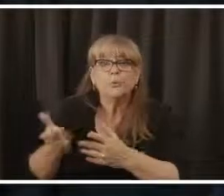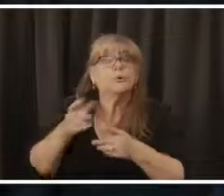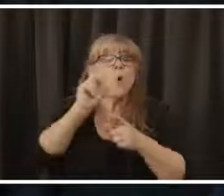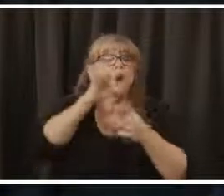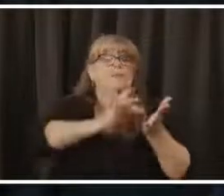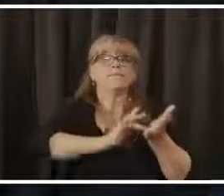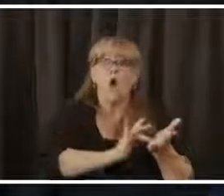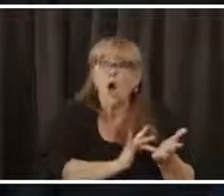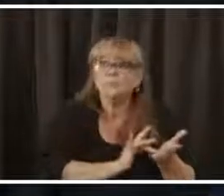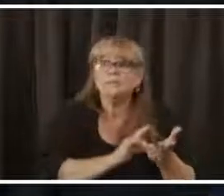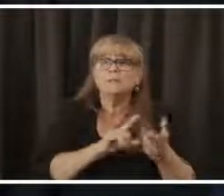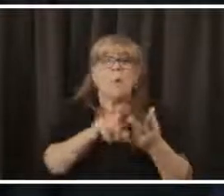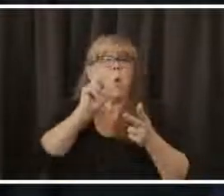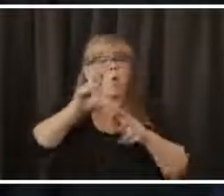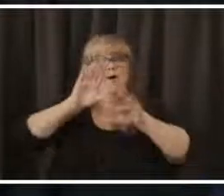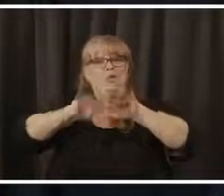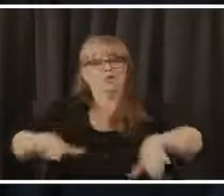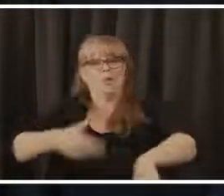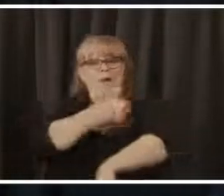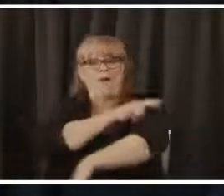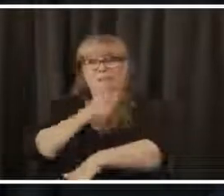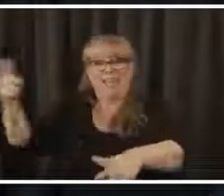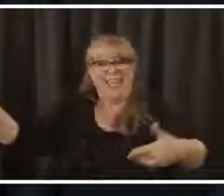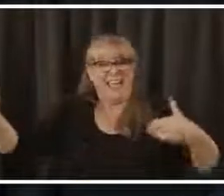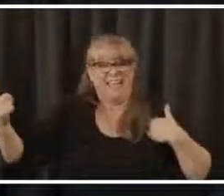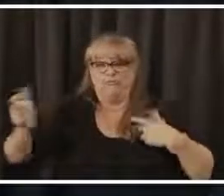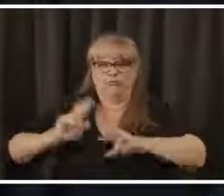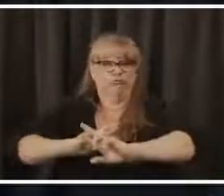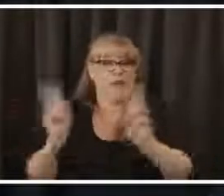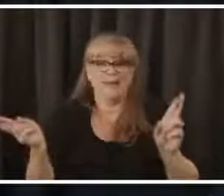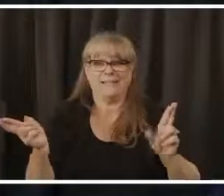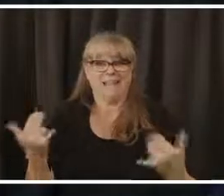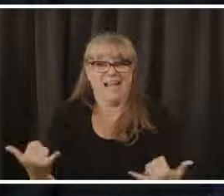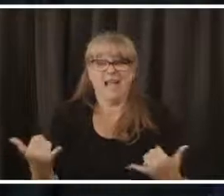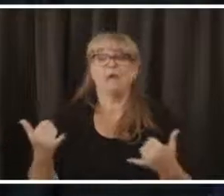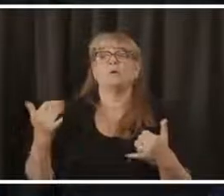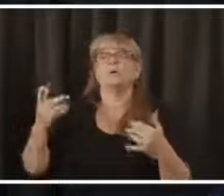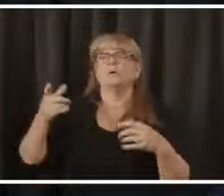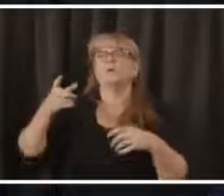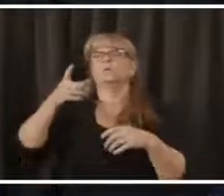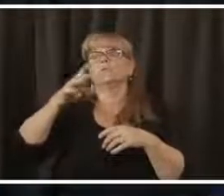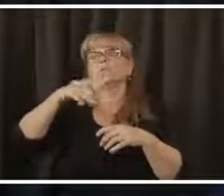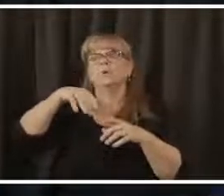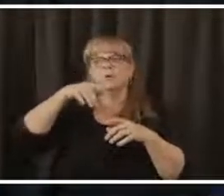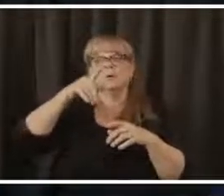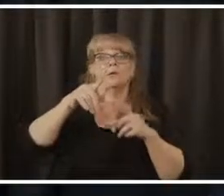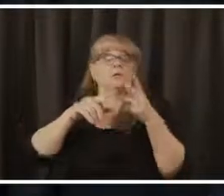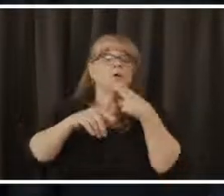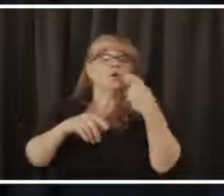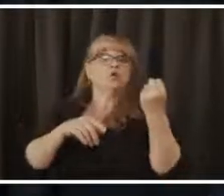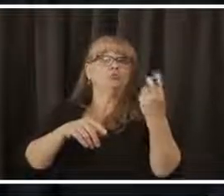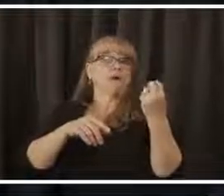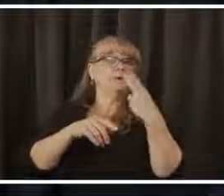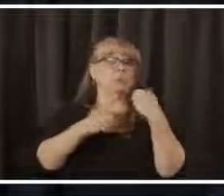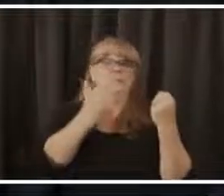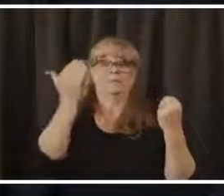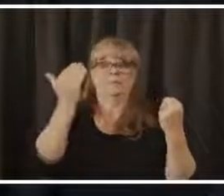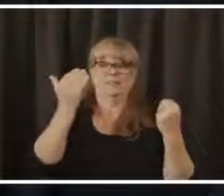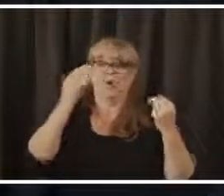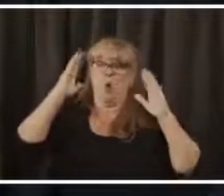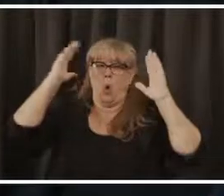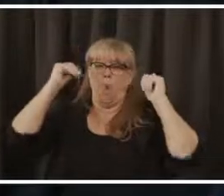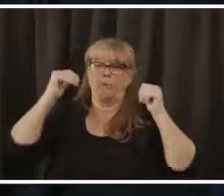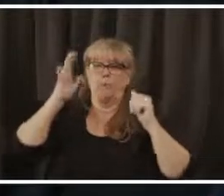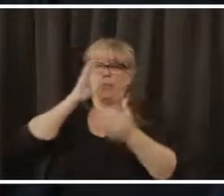also believe it's very hopeful and important that the next cohort, the 12 to 15-year-olds, will hopefully be approved by the FDA in time for them to